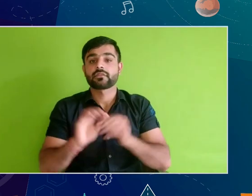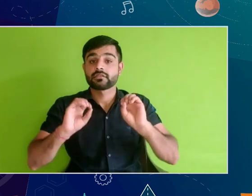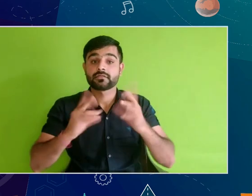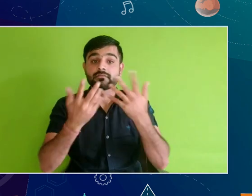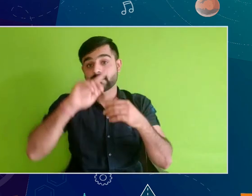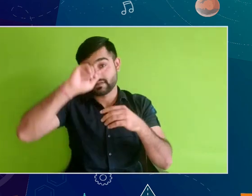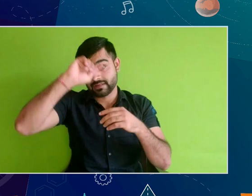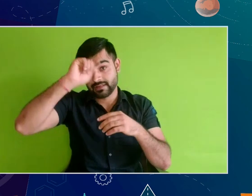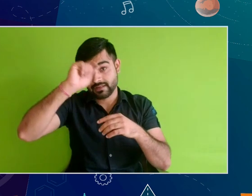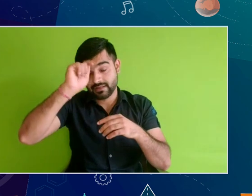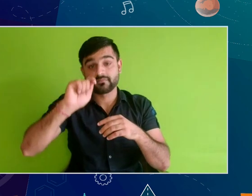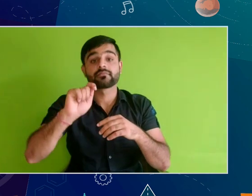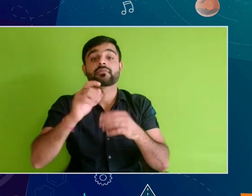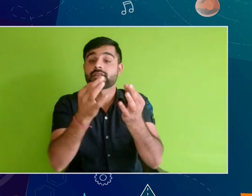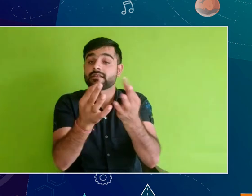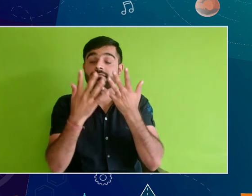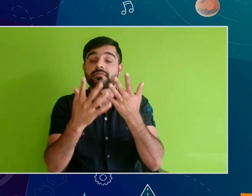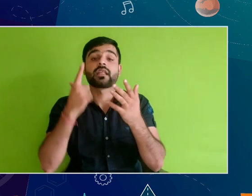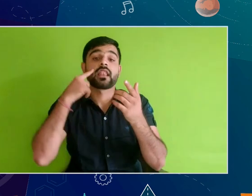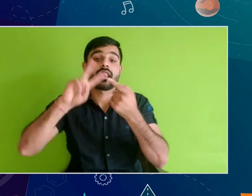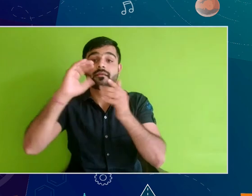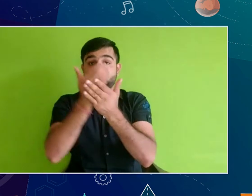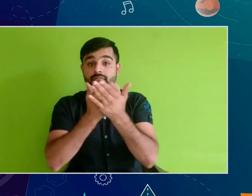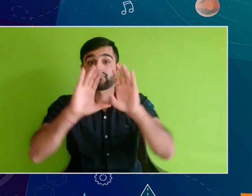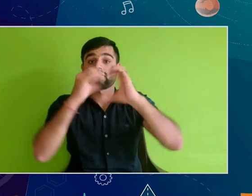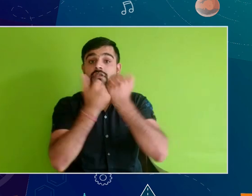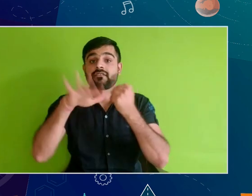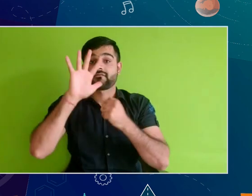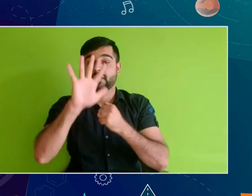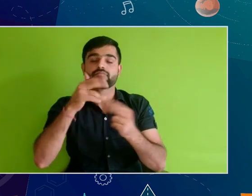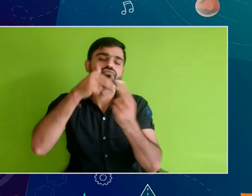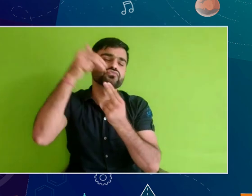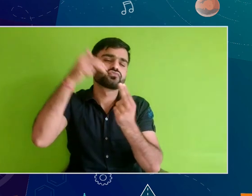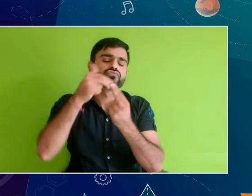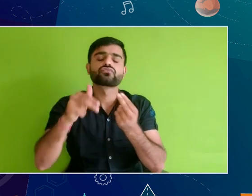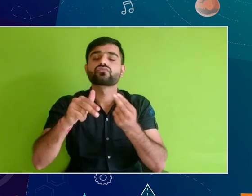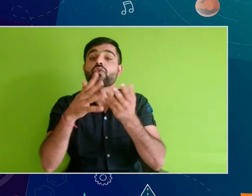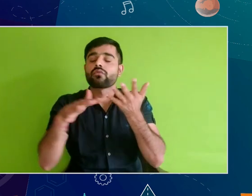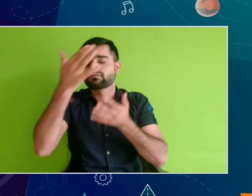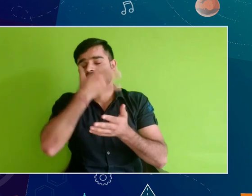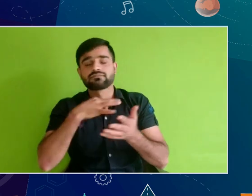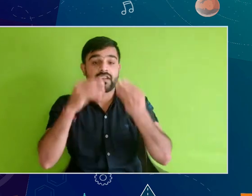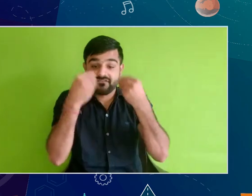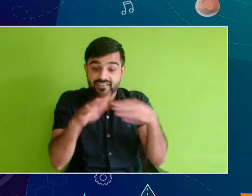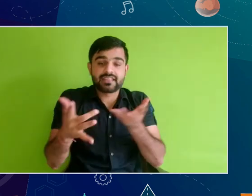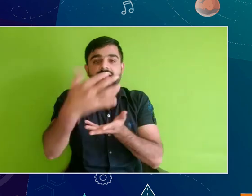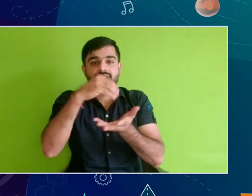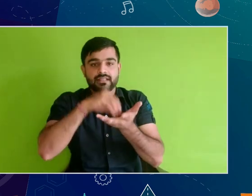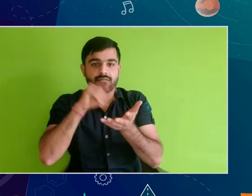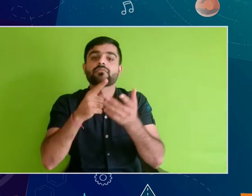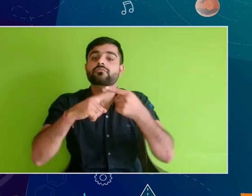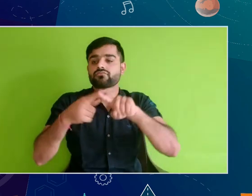live telecast for class 5, and there will be a story, Wonderful Ways, and that will be narrating by our expert in a short while